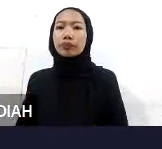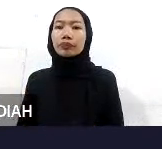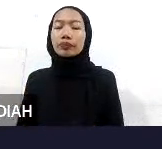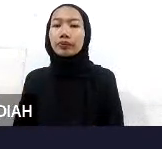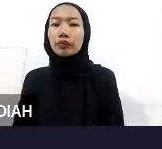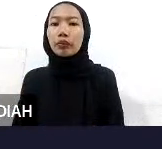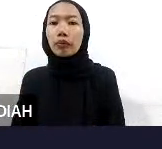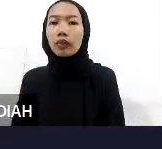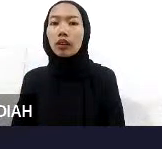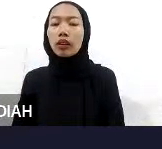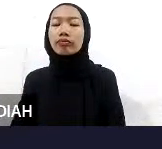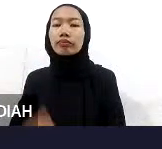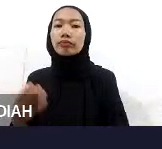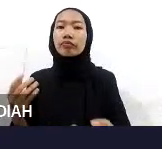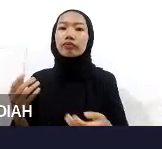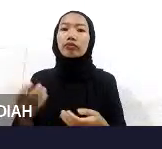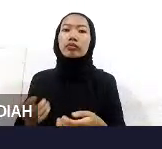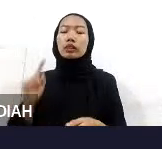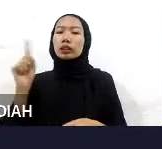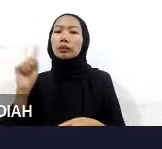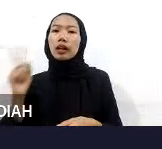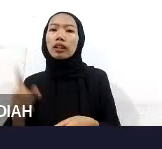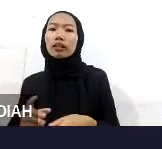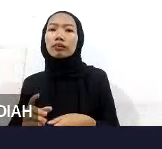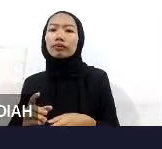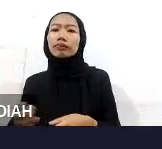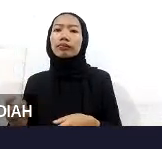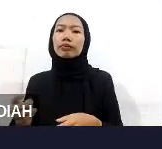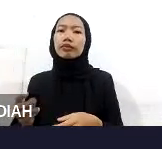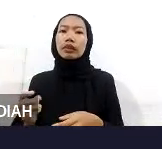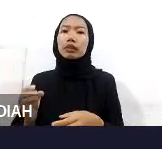families. What, you know,